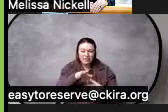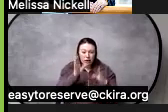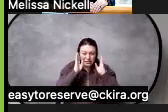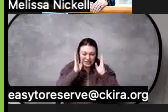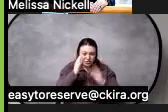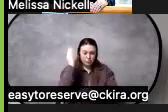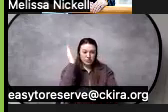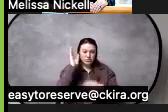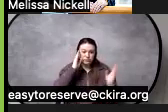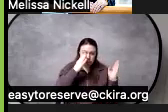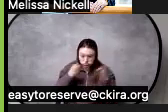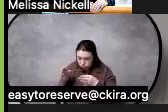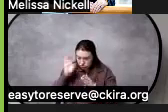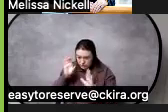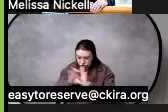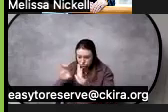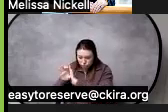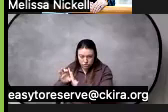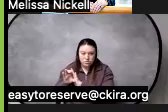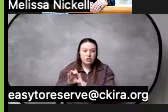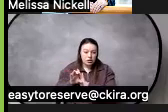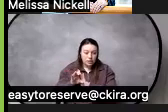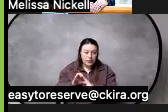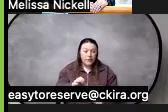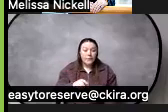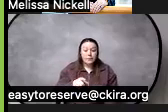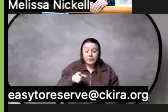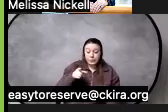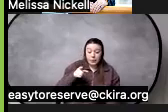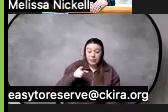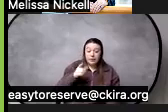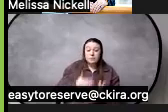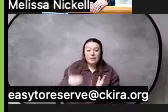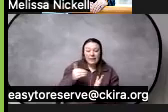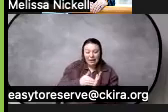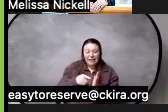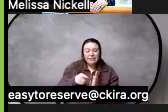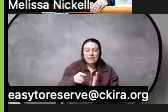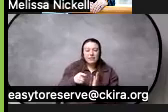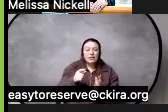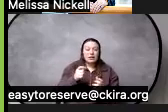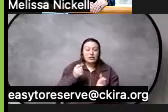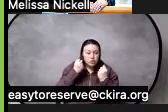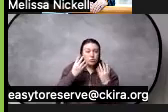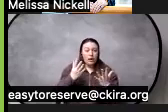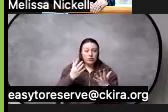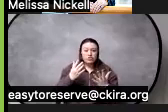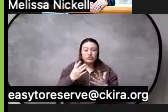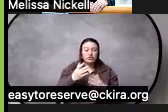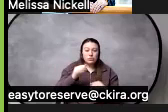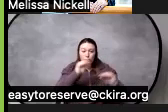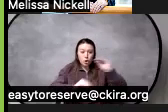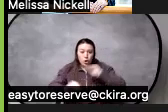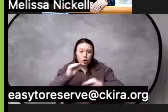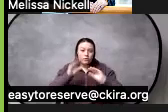slide is an example of animation personified. Again, keep it simple. If you use animation, apply